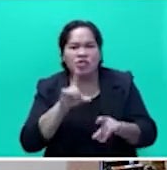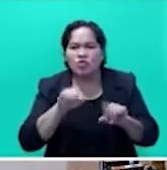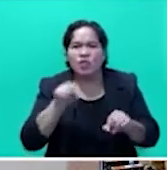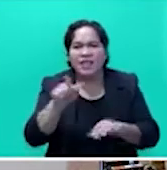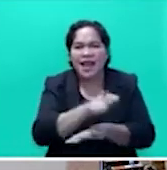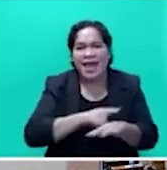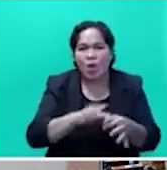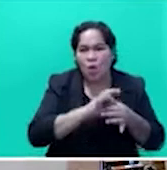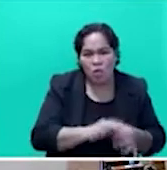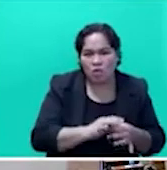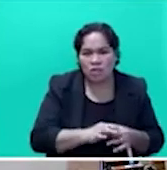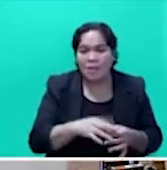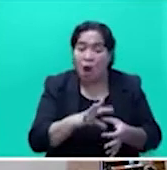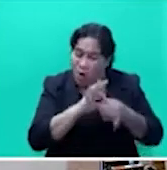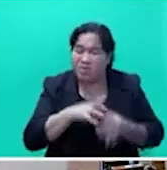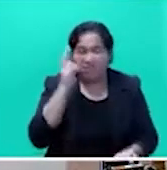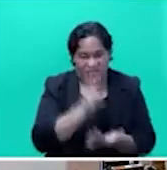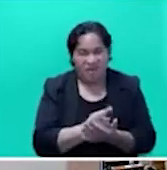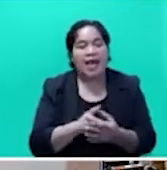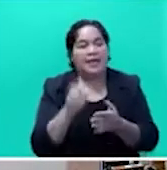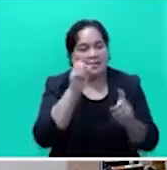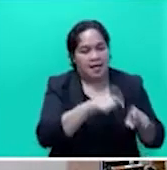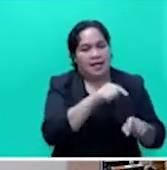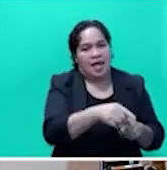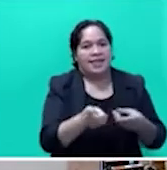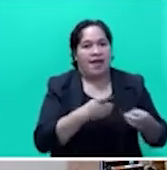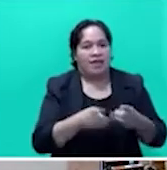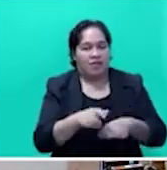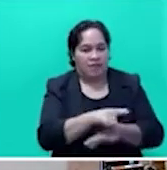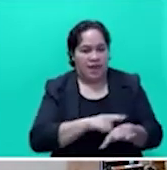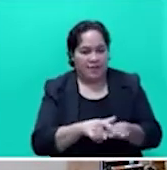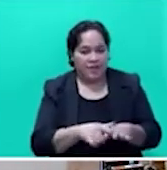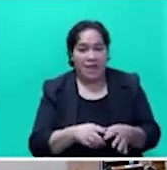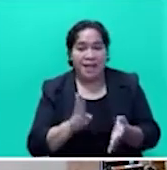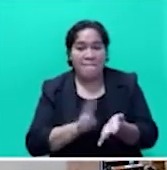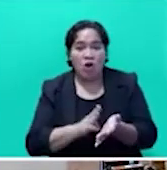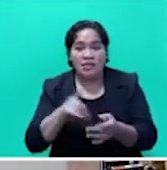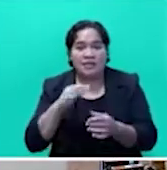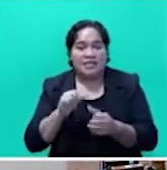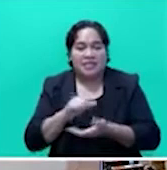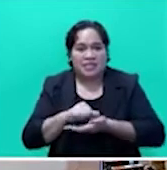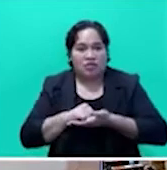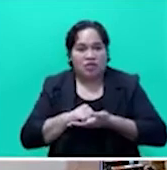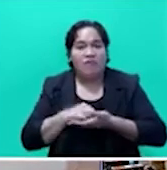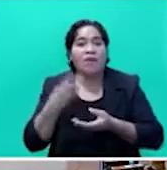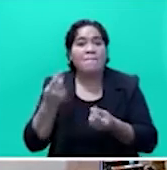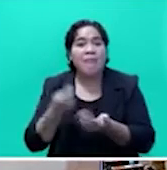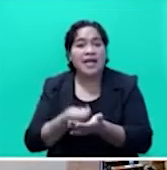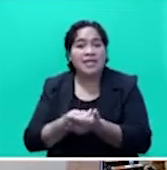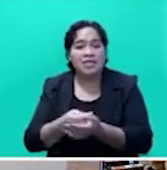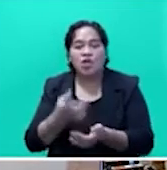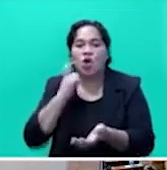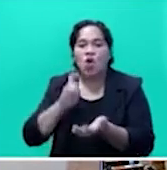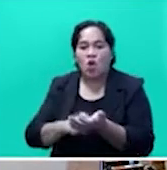ownership. Ownership remains with the Director of Lands. Mortgage of land is only a security for the money